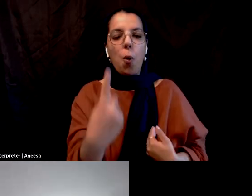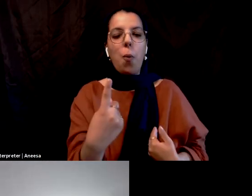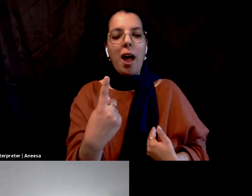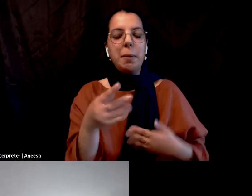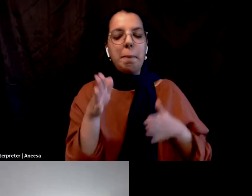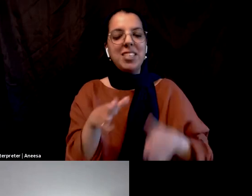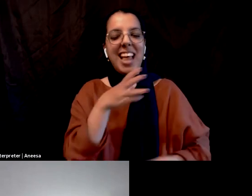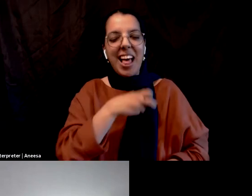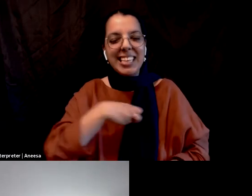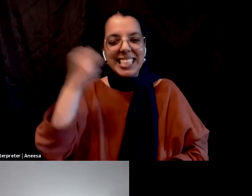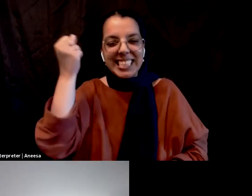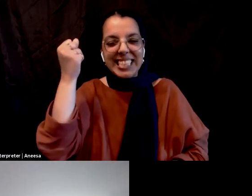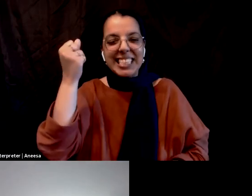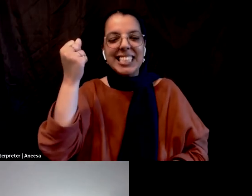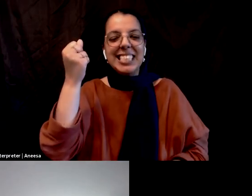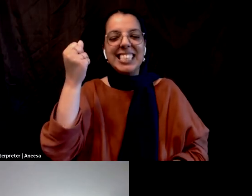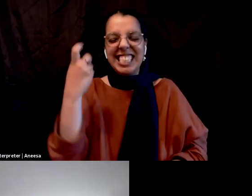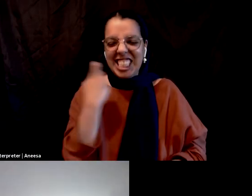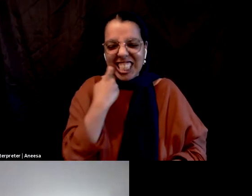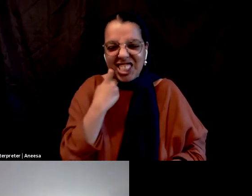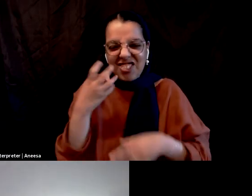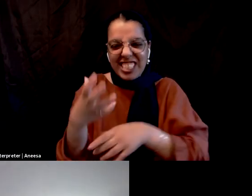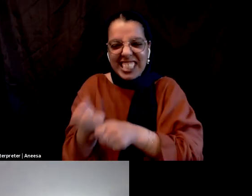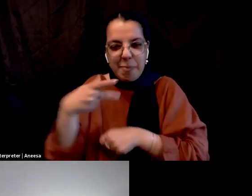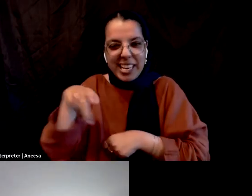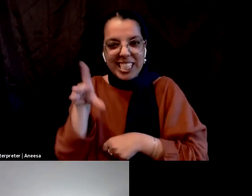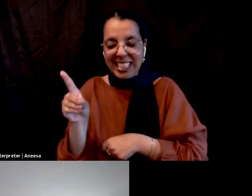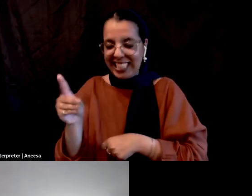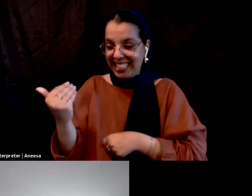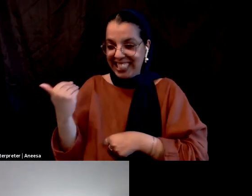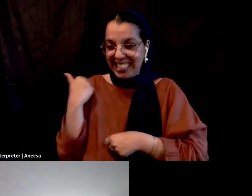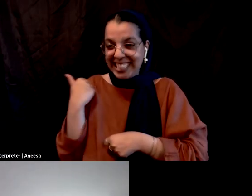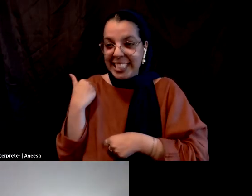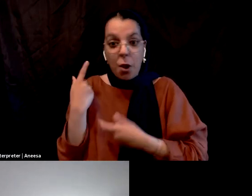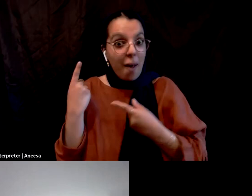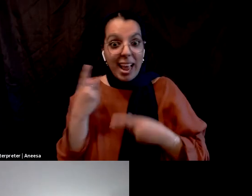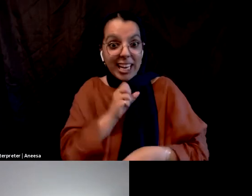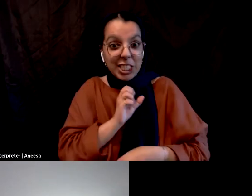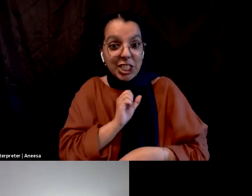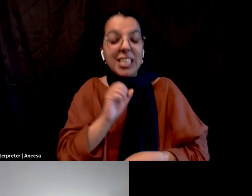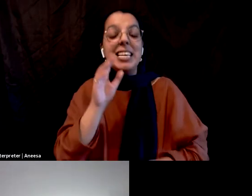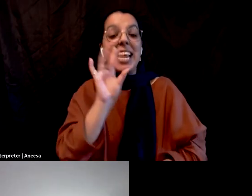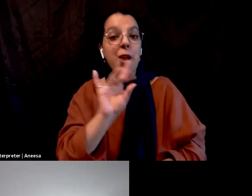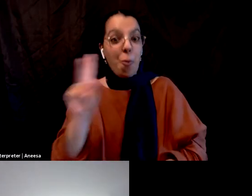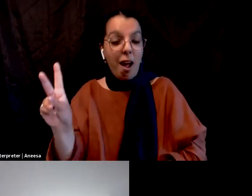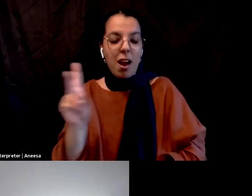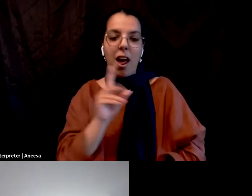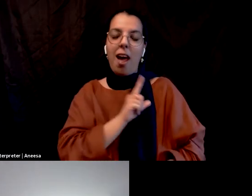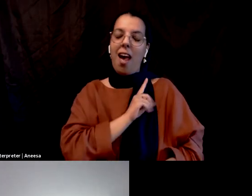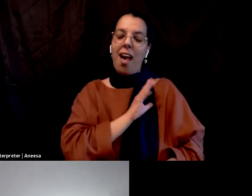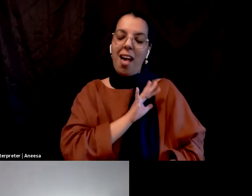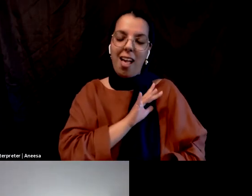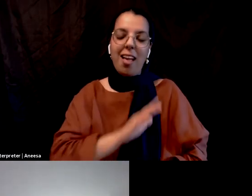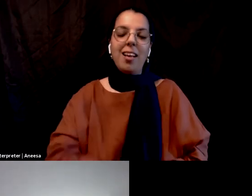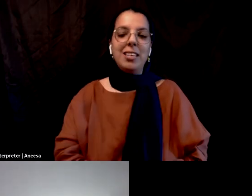members just received her PhD a few years ago. She was 81. So we're particularly proud about the fact